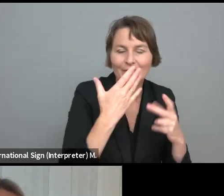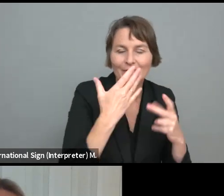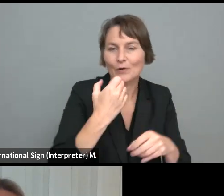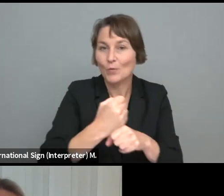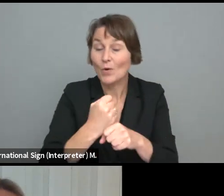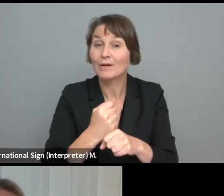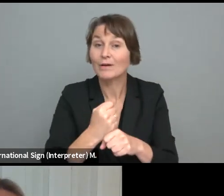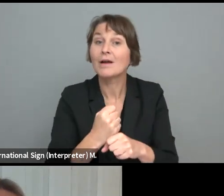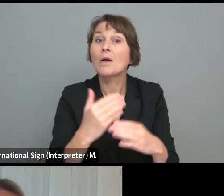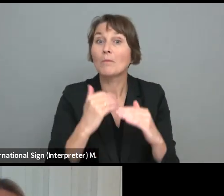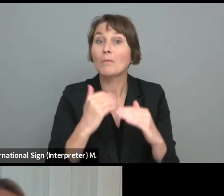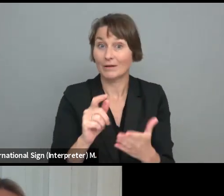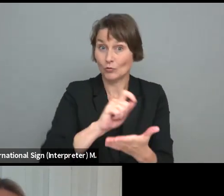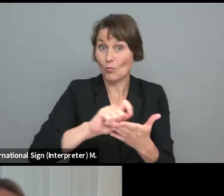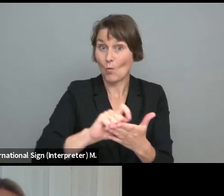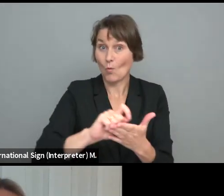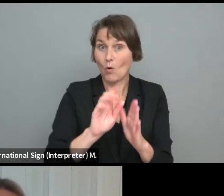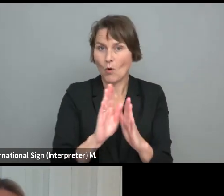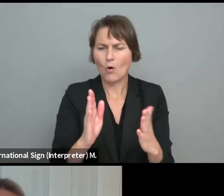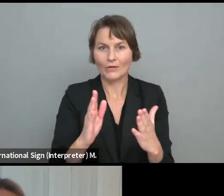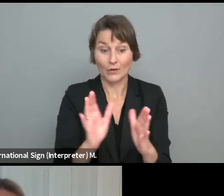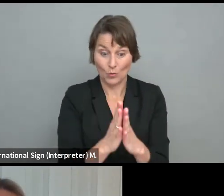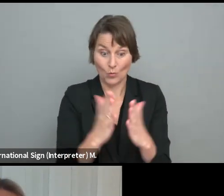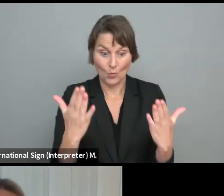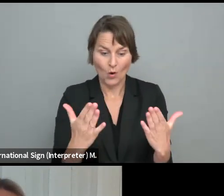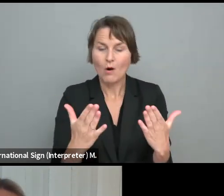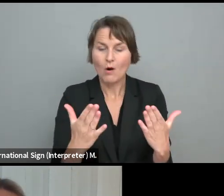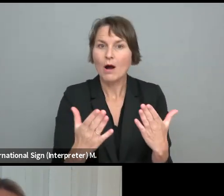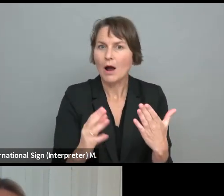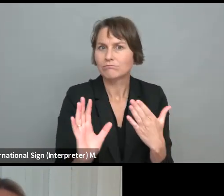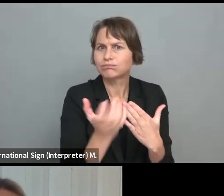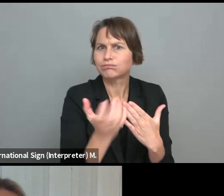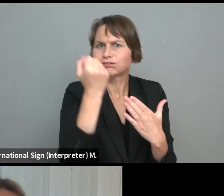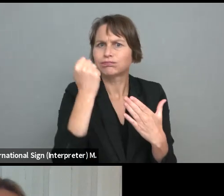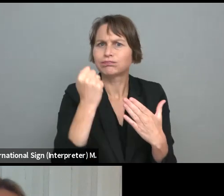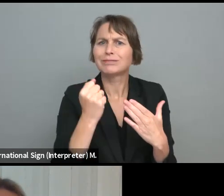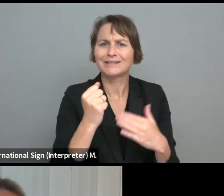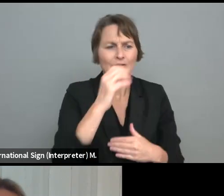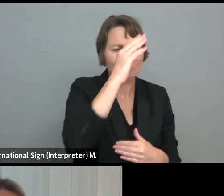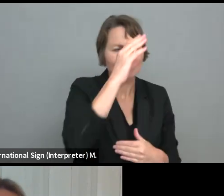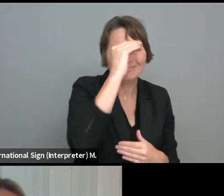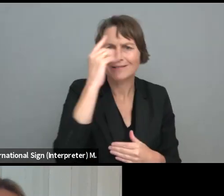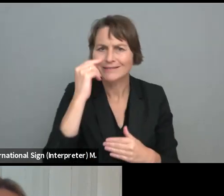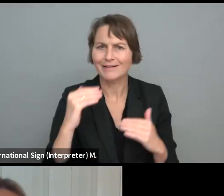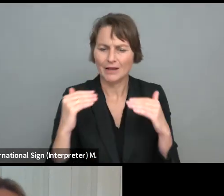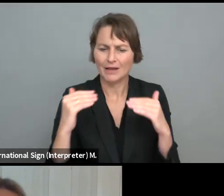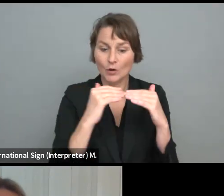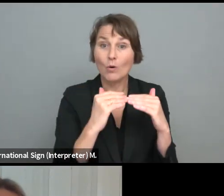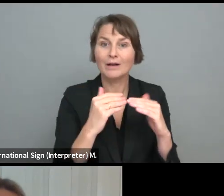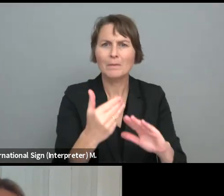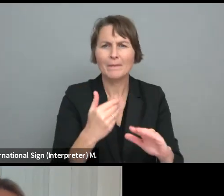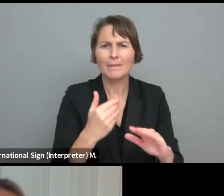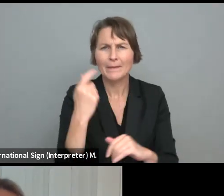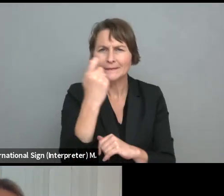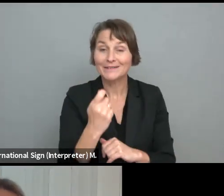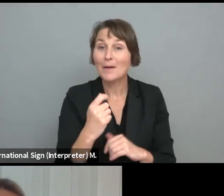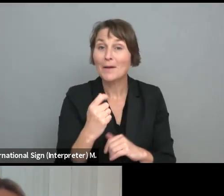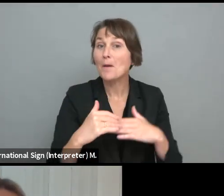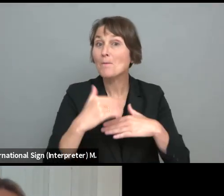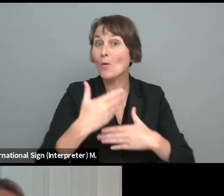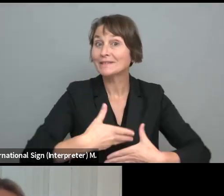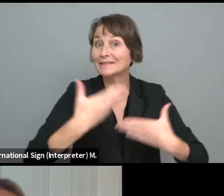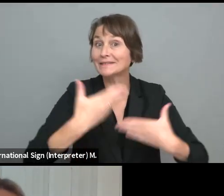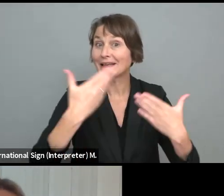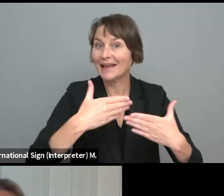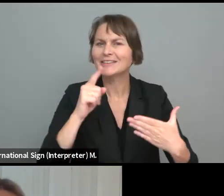of award-winning book, What Works? Gender Equality by Design, and spends most of her days advising governments